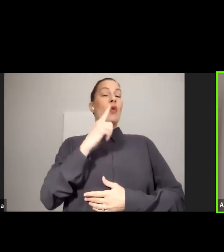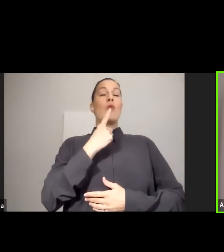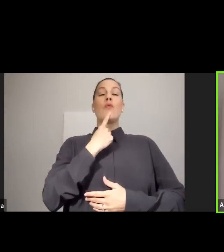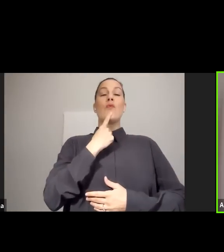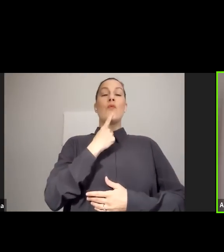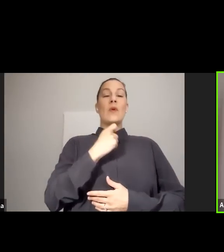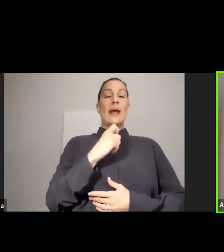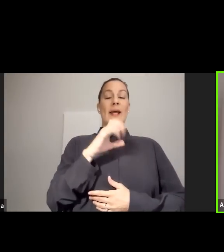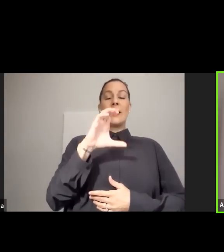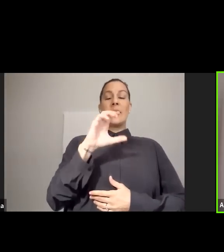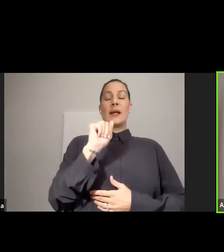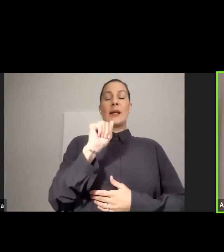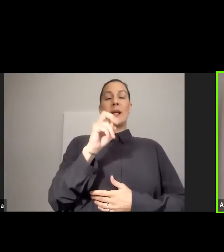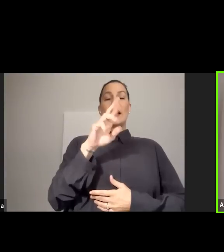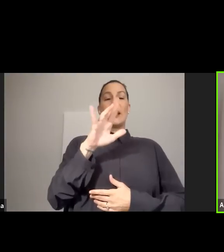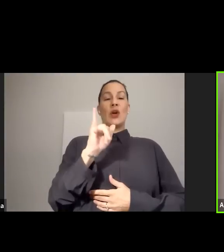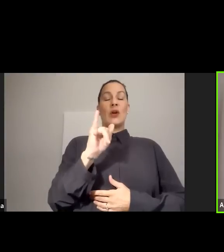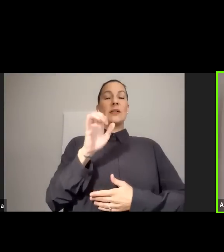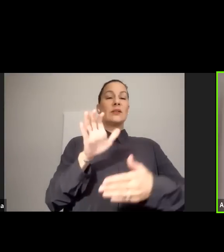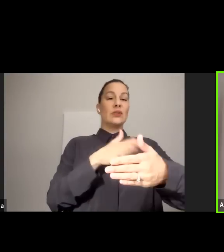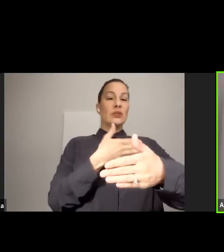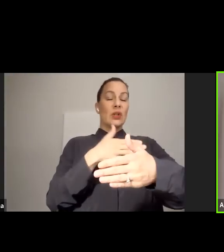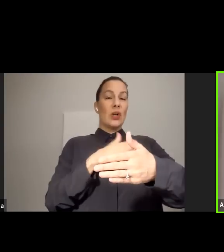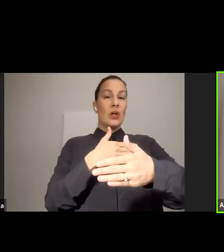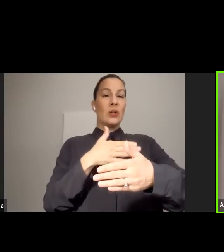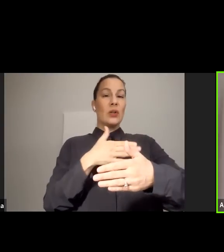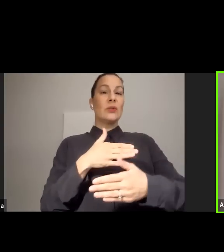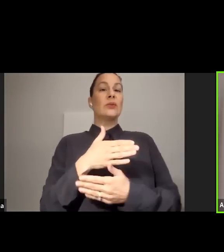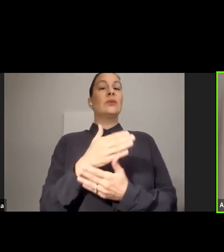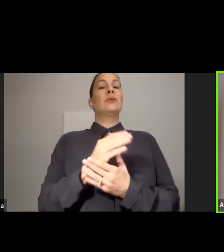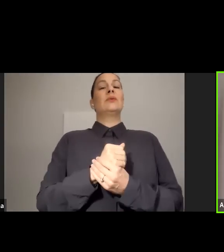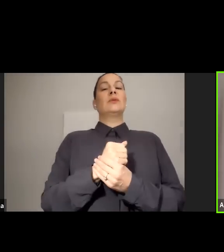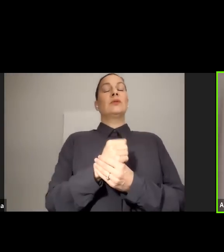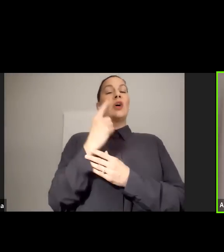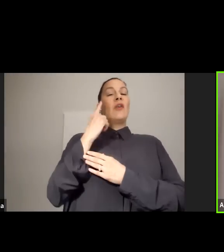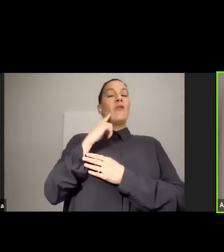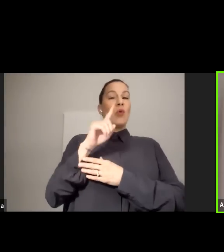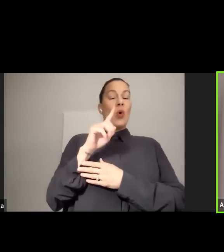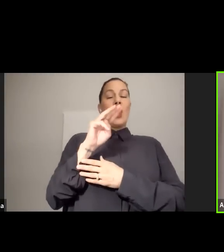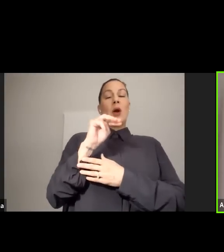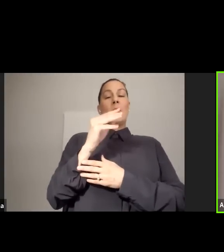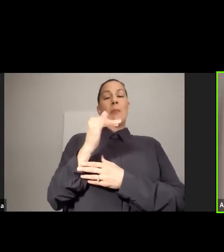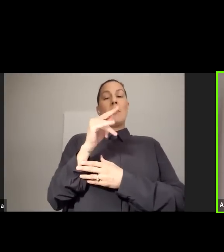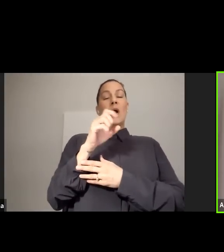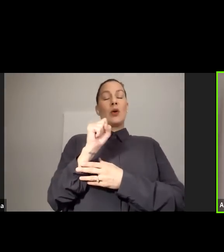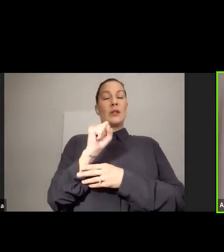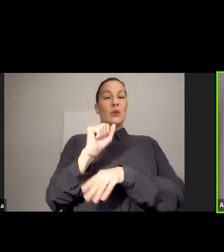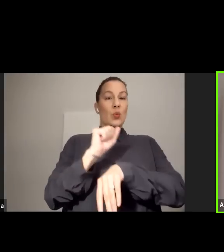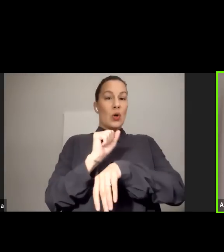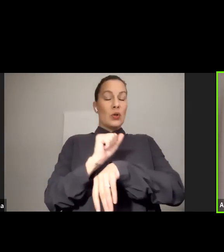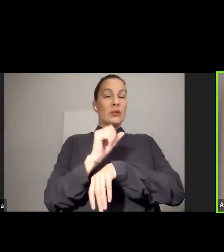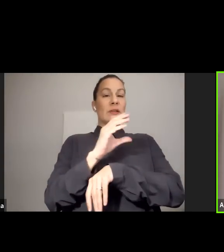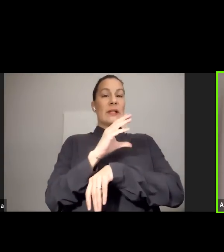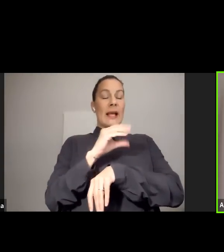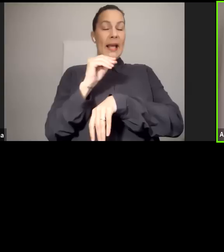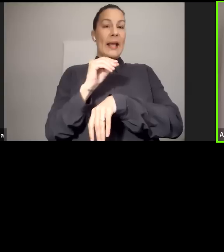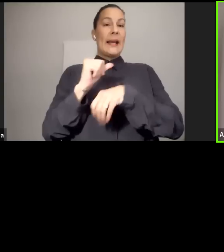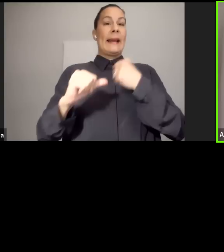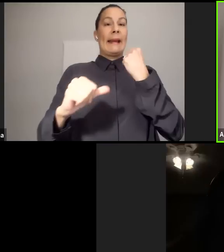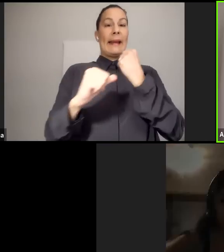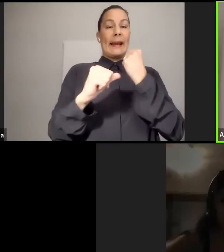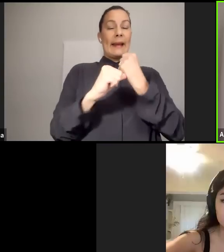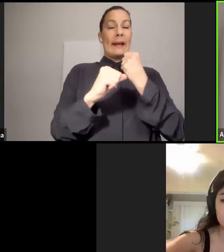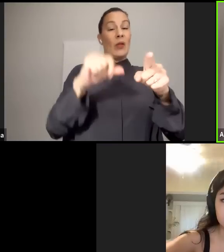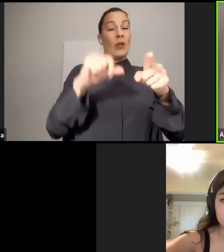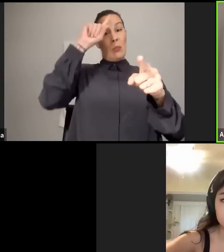base building with migrant workers through a labor rights framework and mutual aid. They believe full